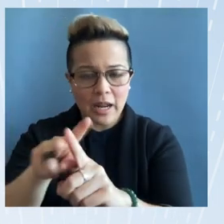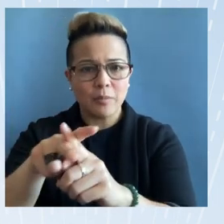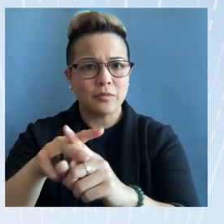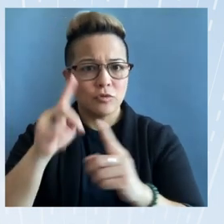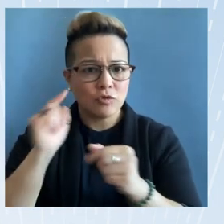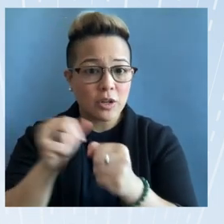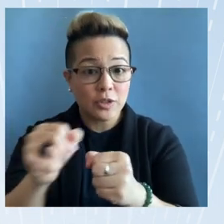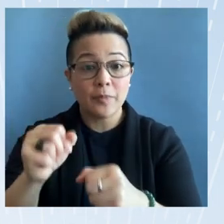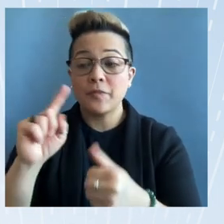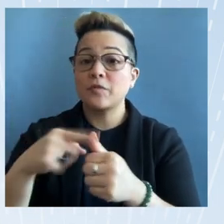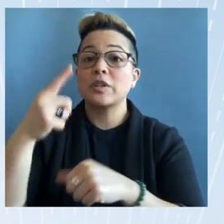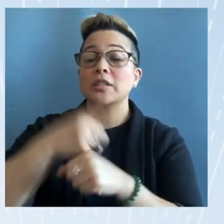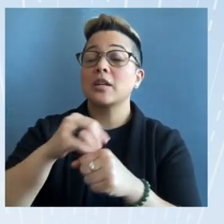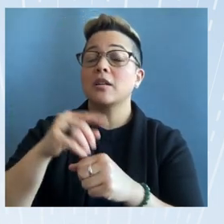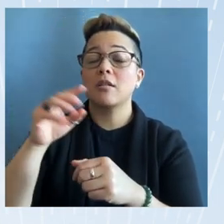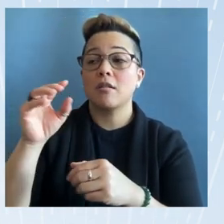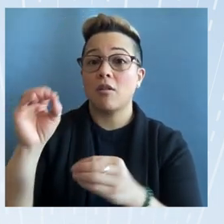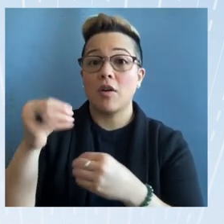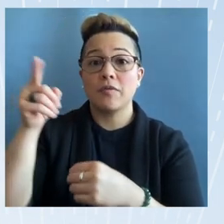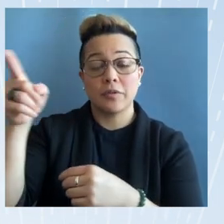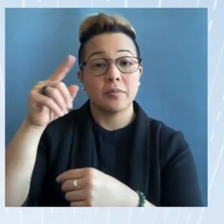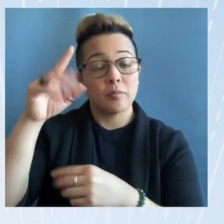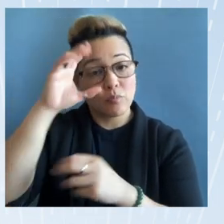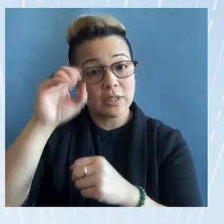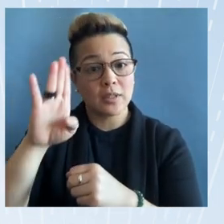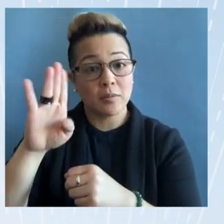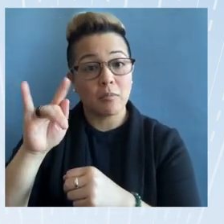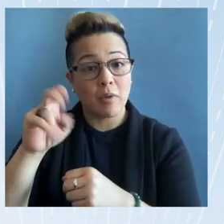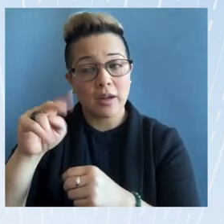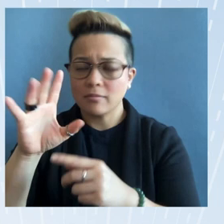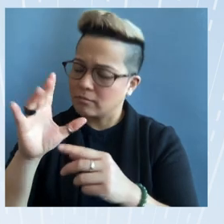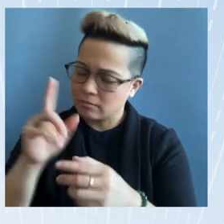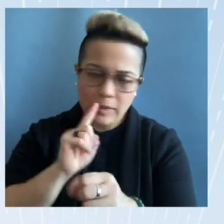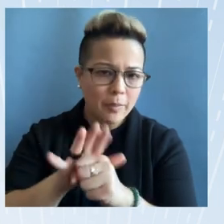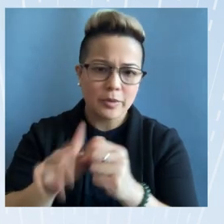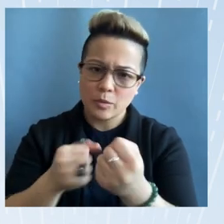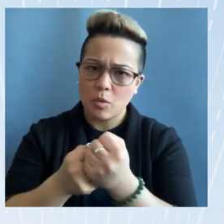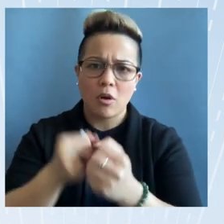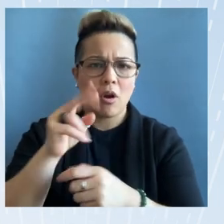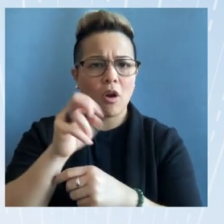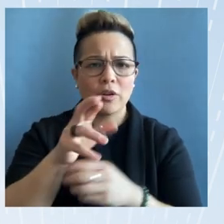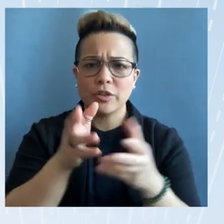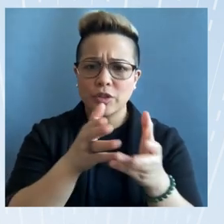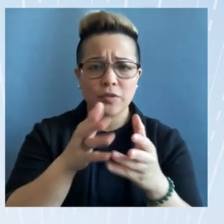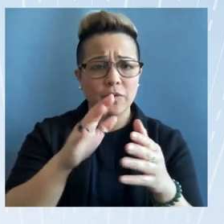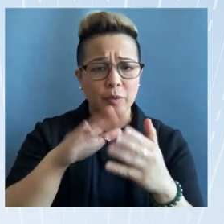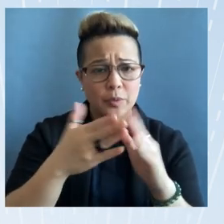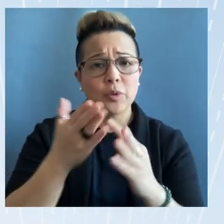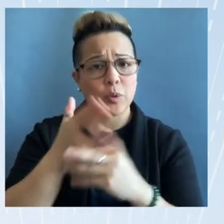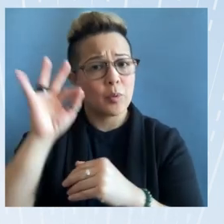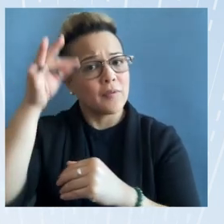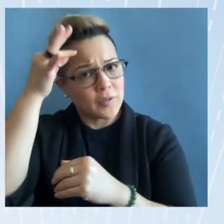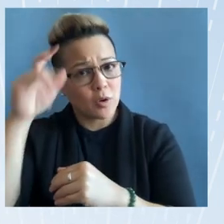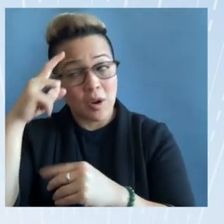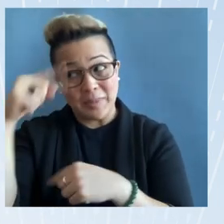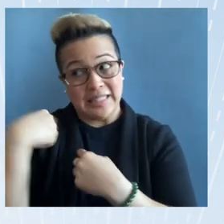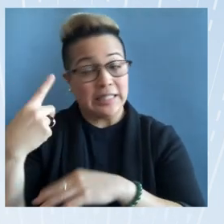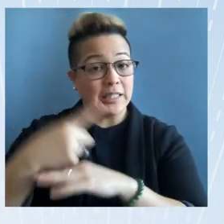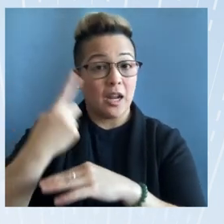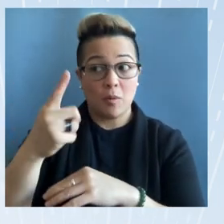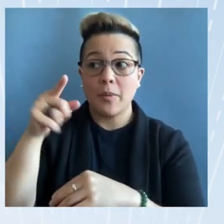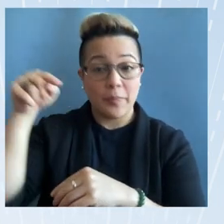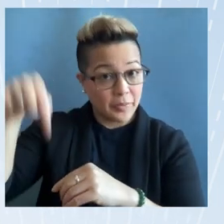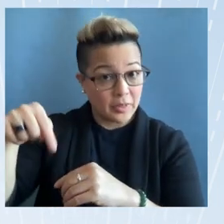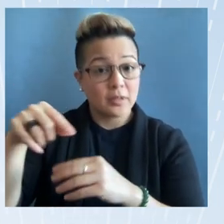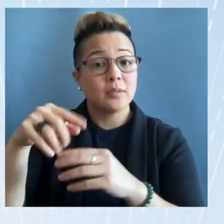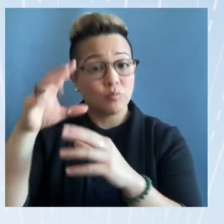Biden initiated an executive order on advancing racial equity and support for underserved communities through the federal government. And since day one, this administration has